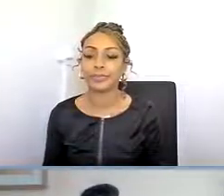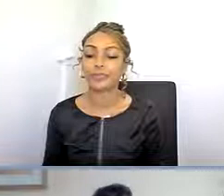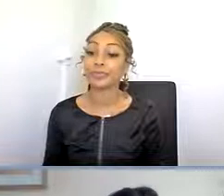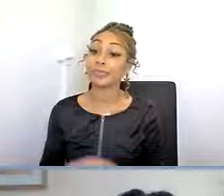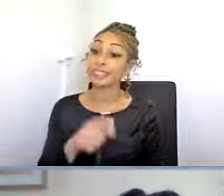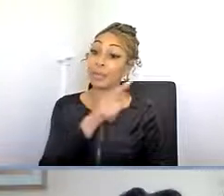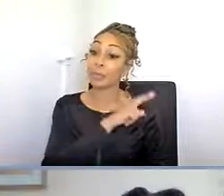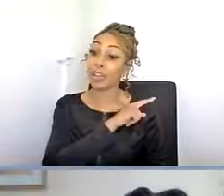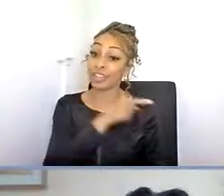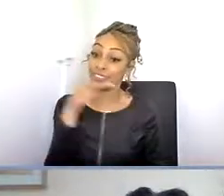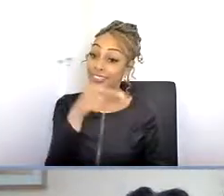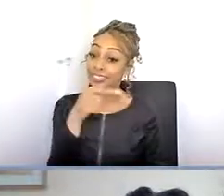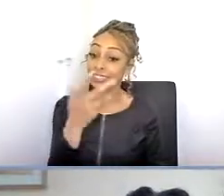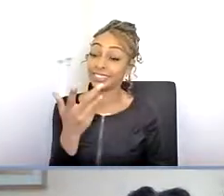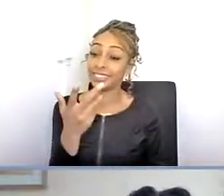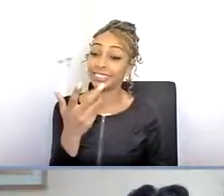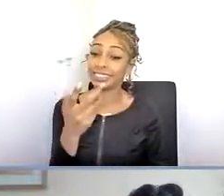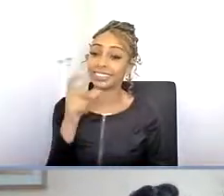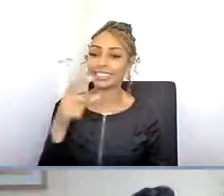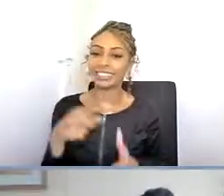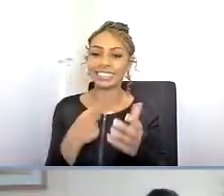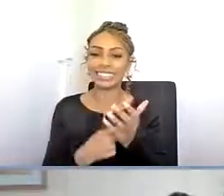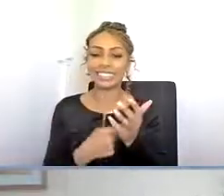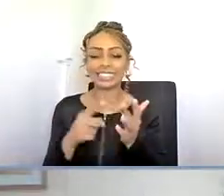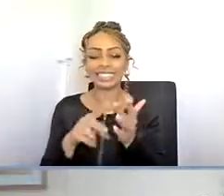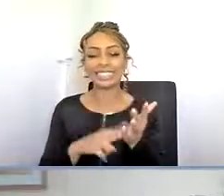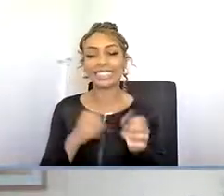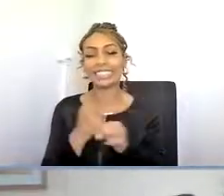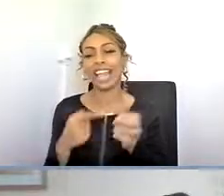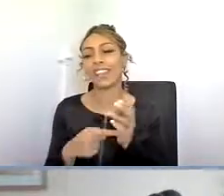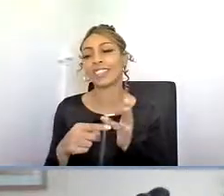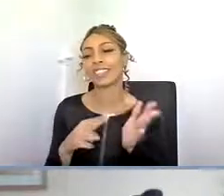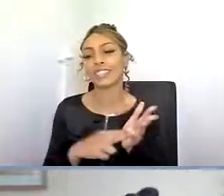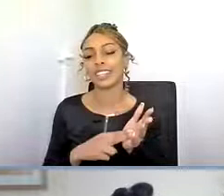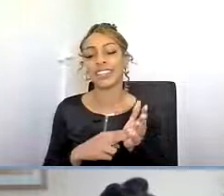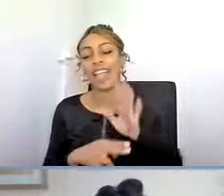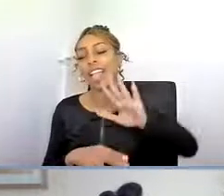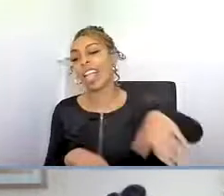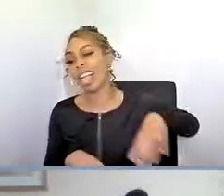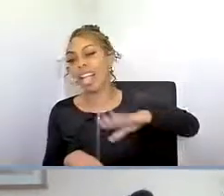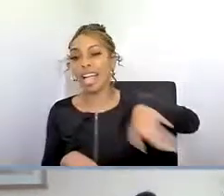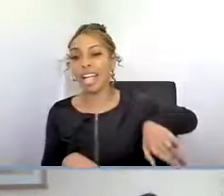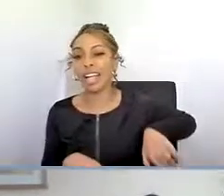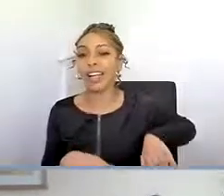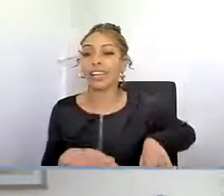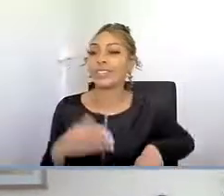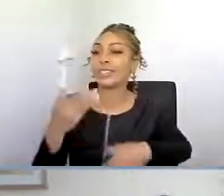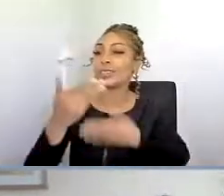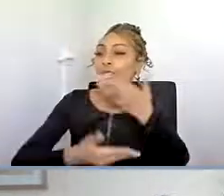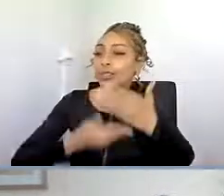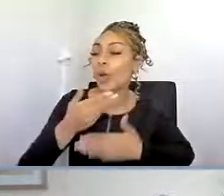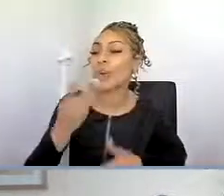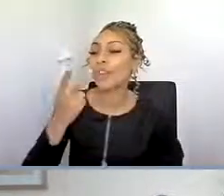Because although Carrington's been rather sort of sidelined in a story of 20th century British